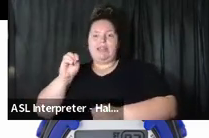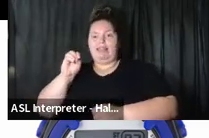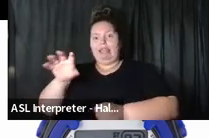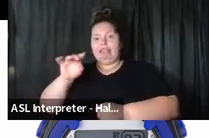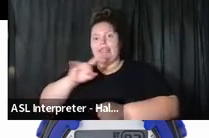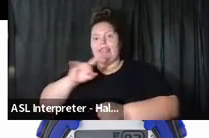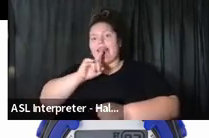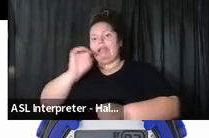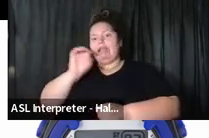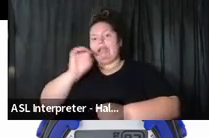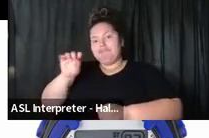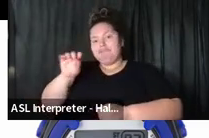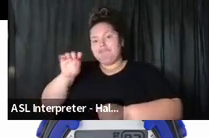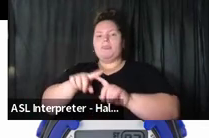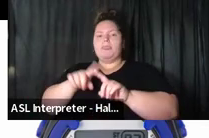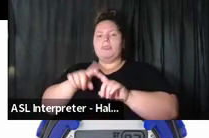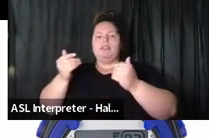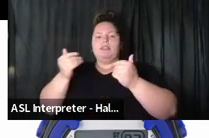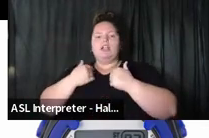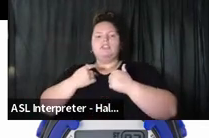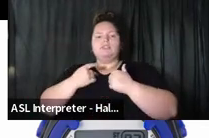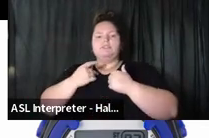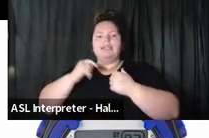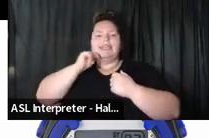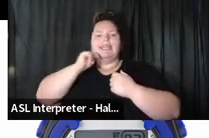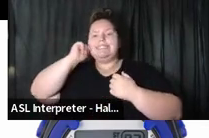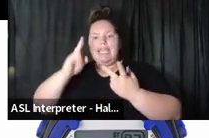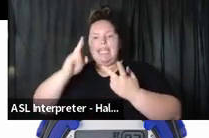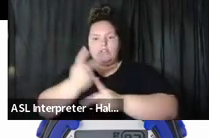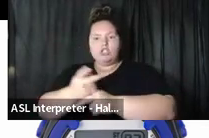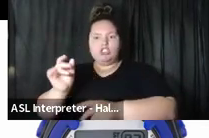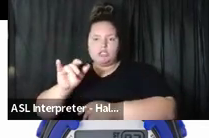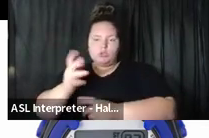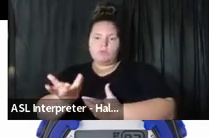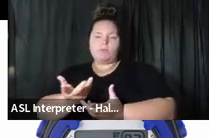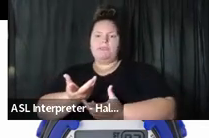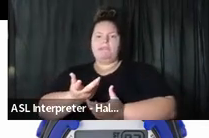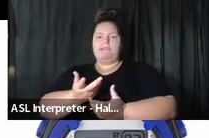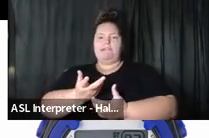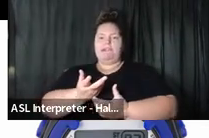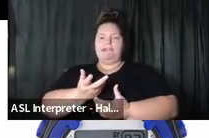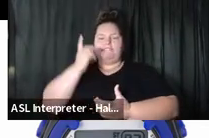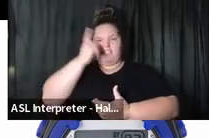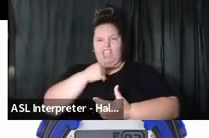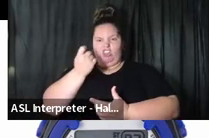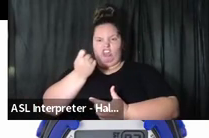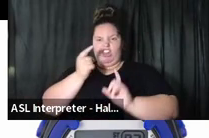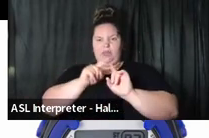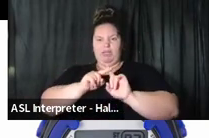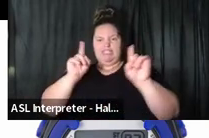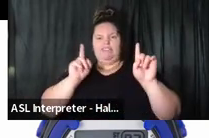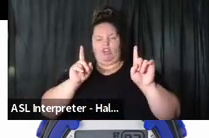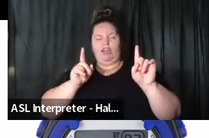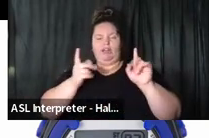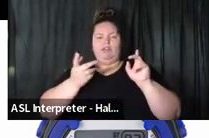teenagers, preteens that need a reminder. And so they just kind of look a little bit different, have a different aesthetic where they kind of